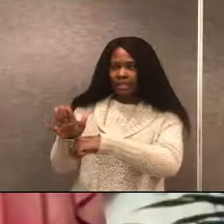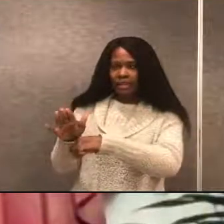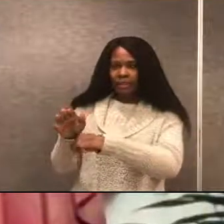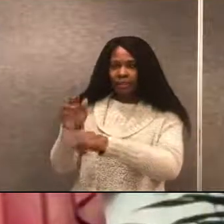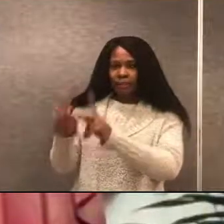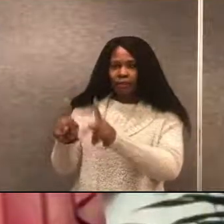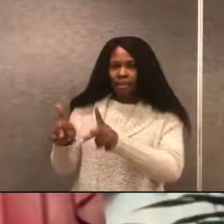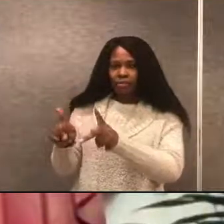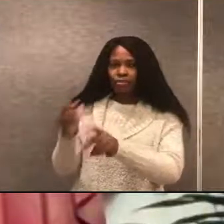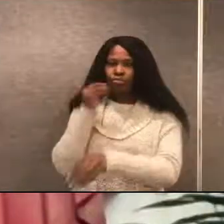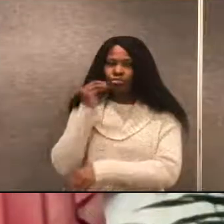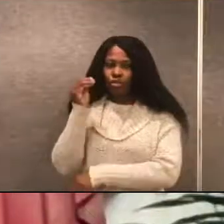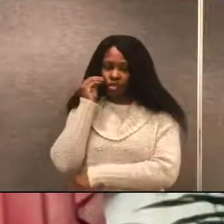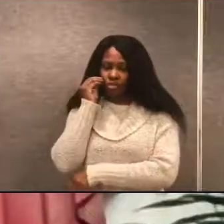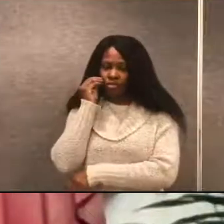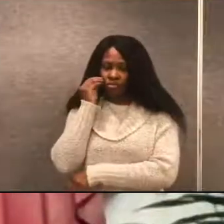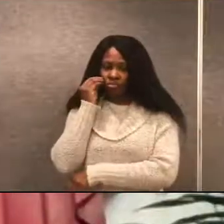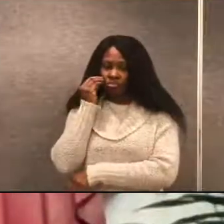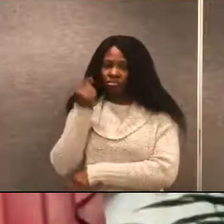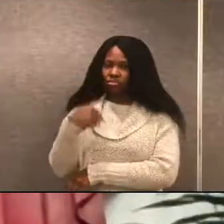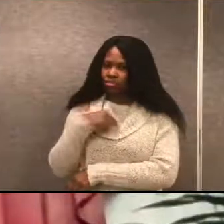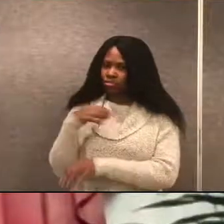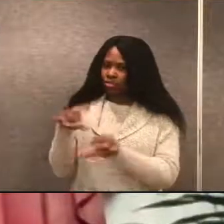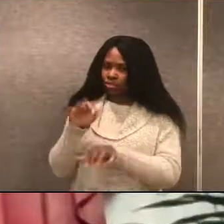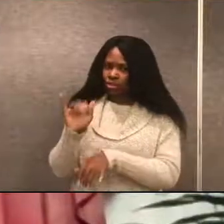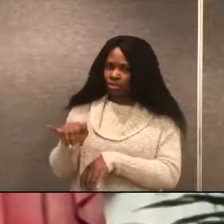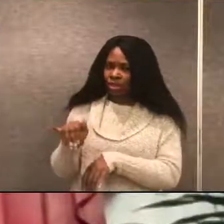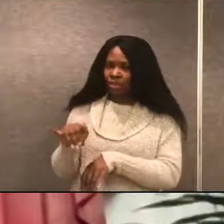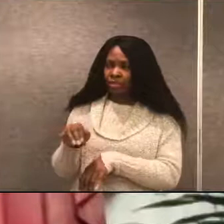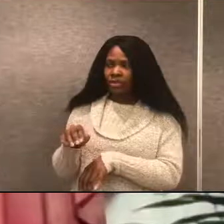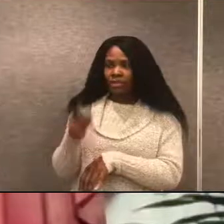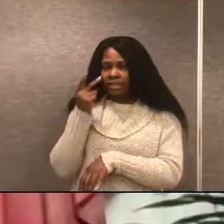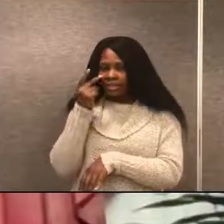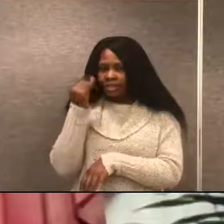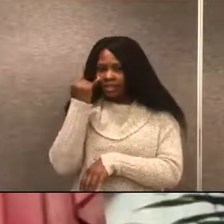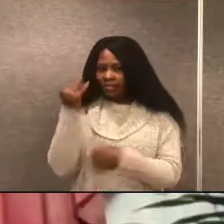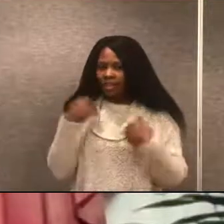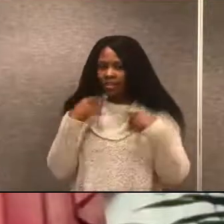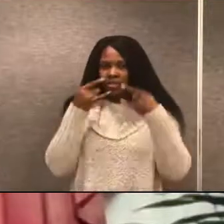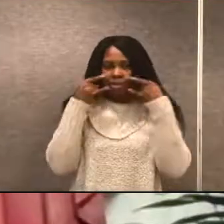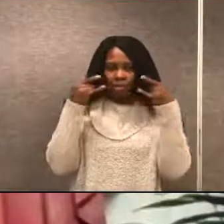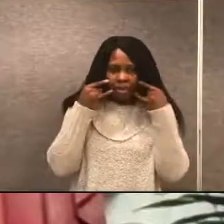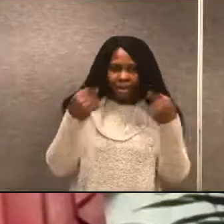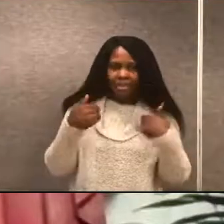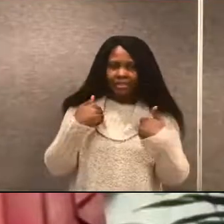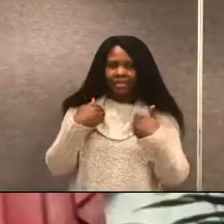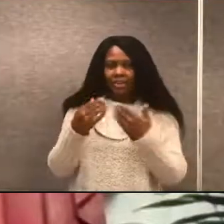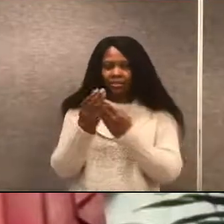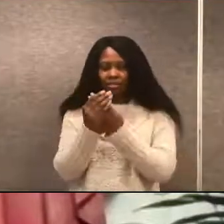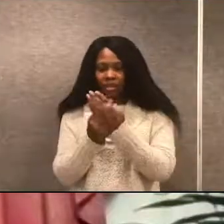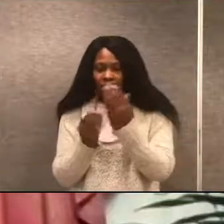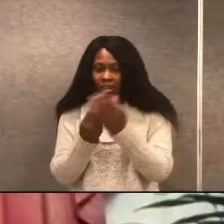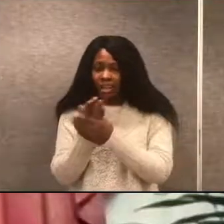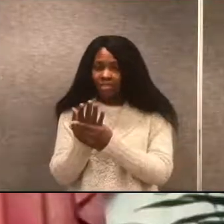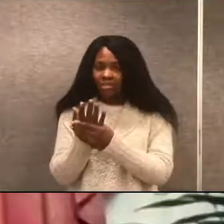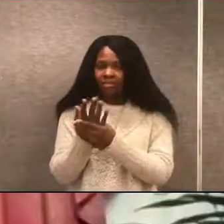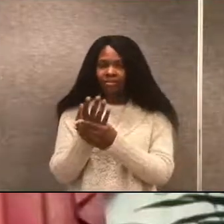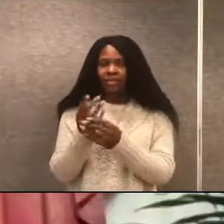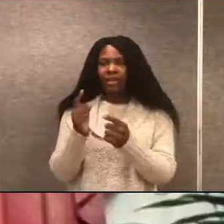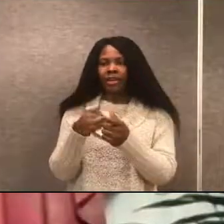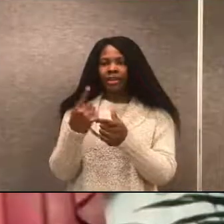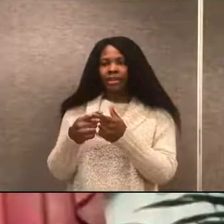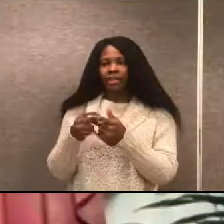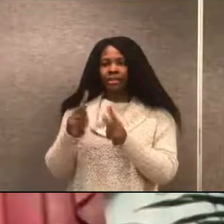home. So we do that and they have their masks, they have their gloves, and they will visit the home, and they will let the parent know